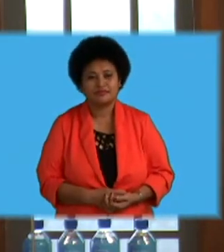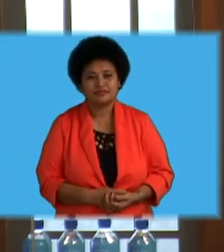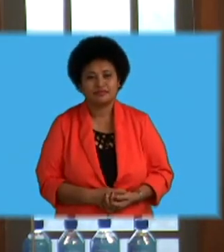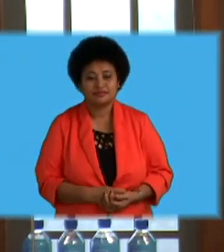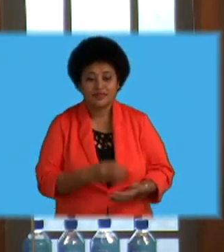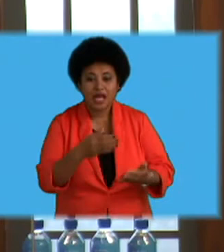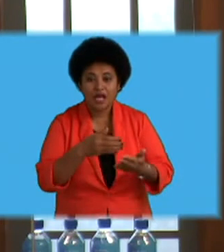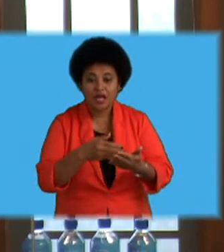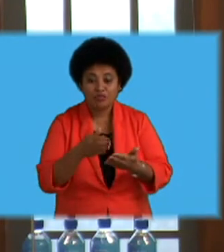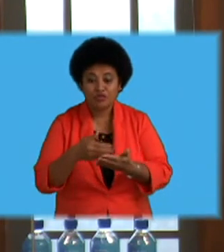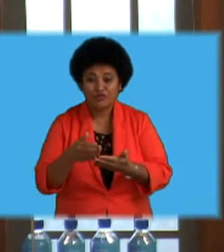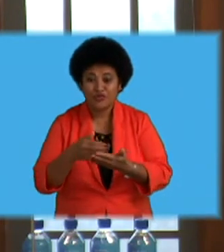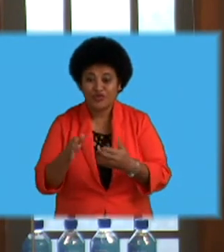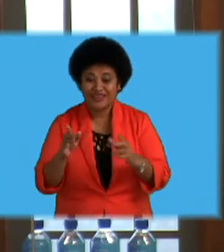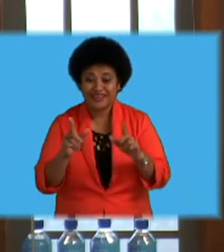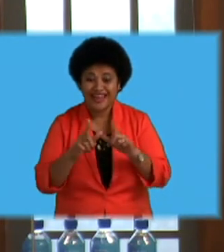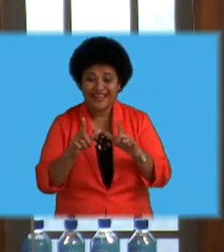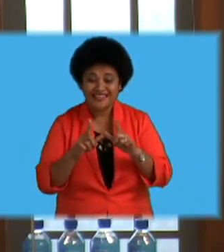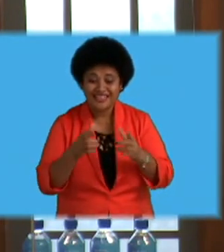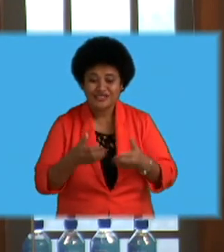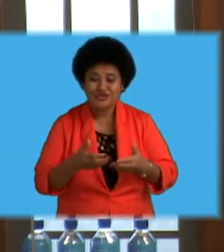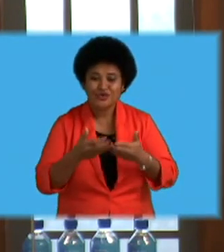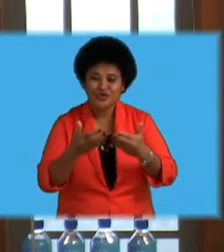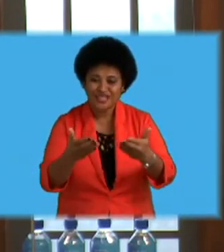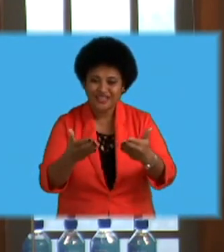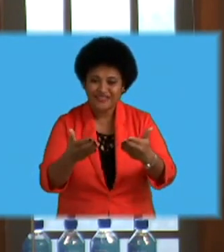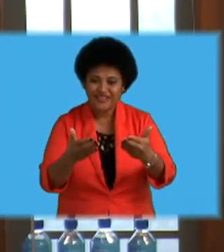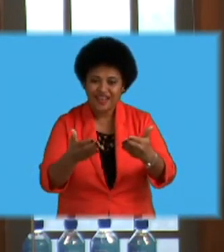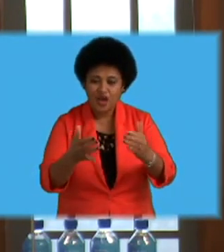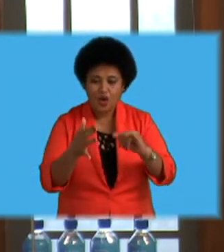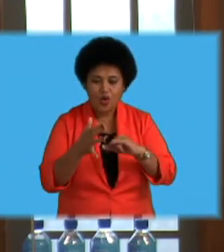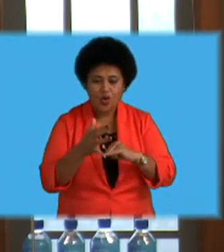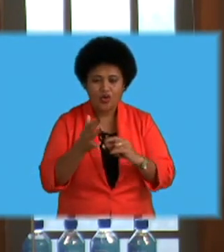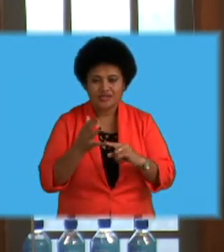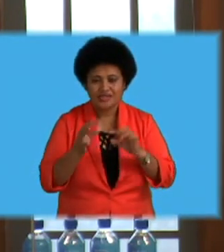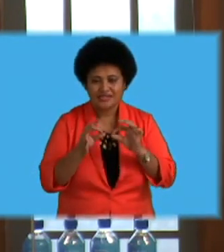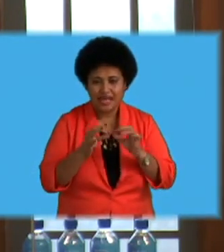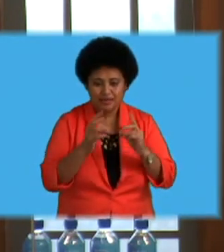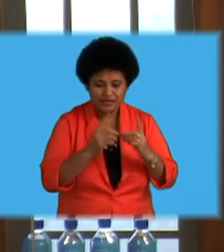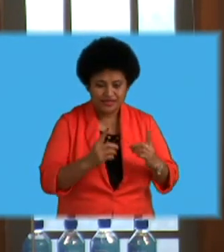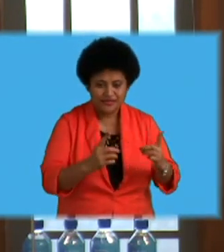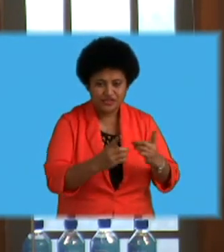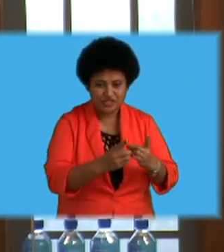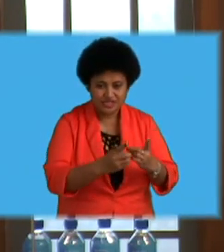approval notices are issued on subdivisions that were